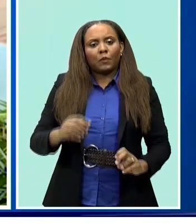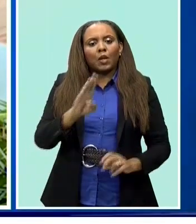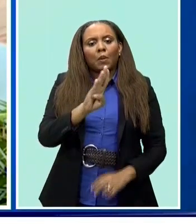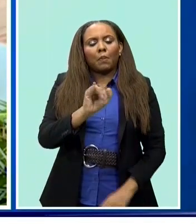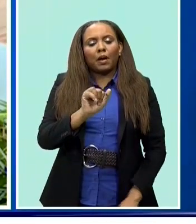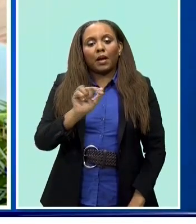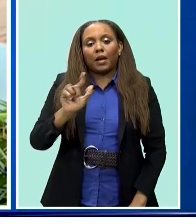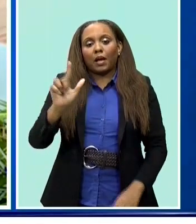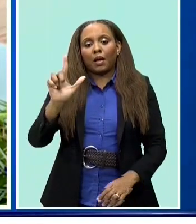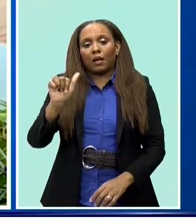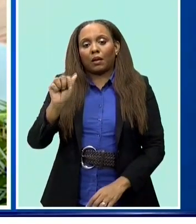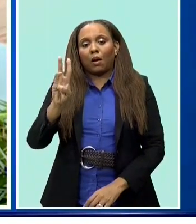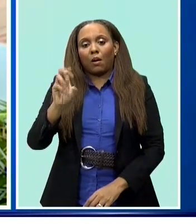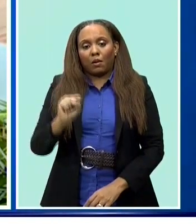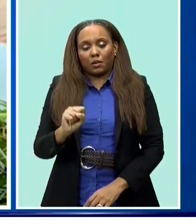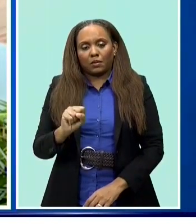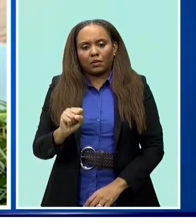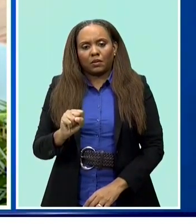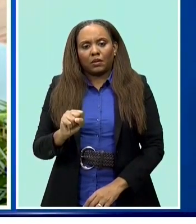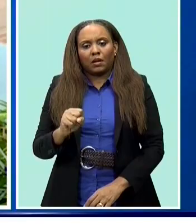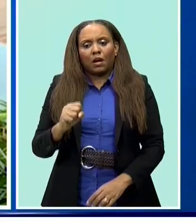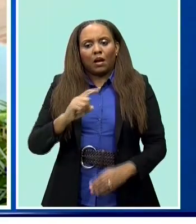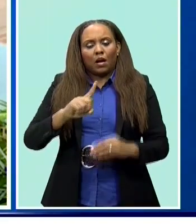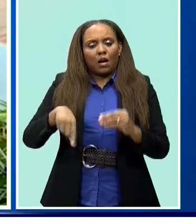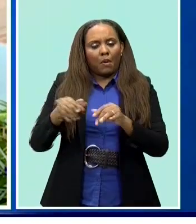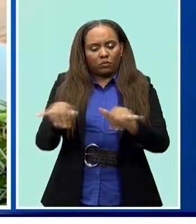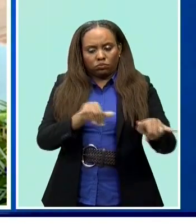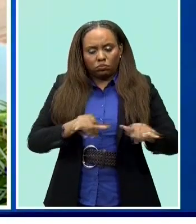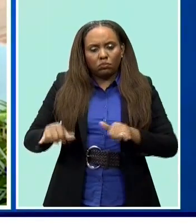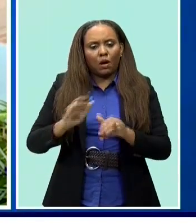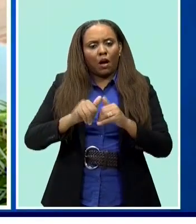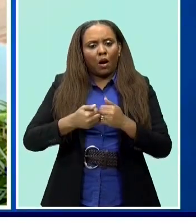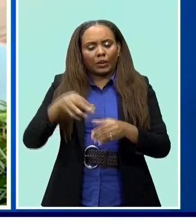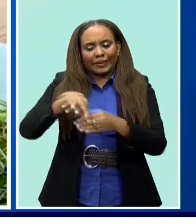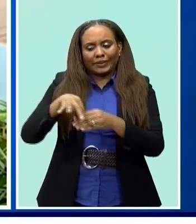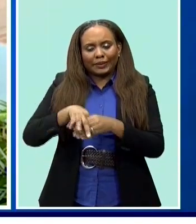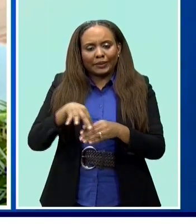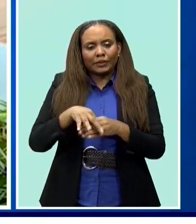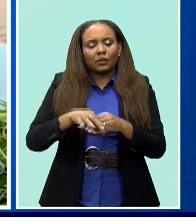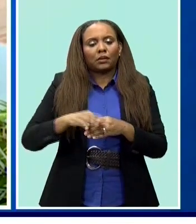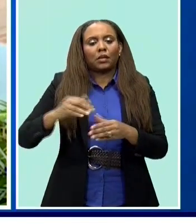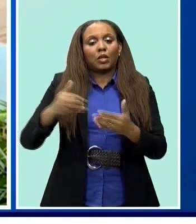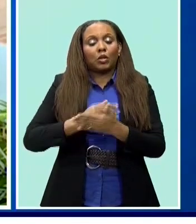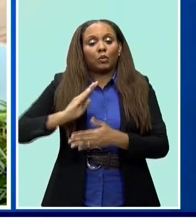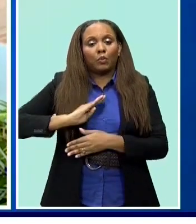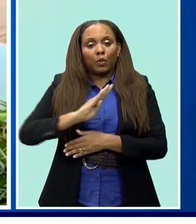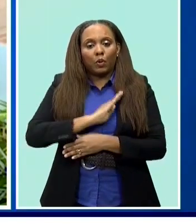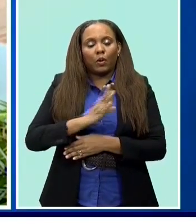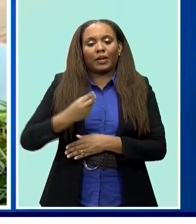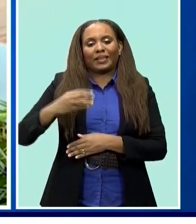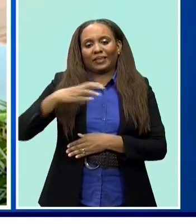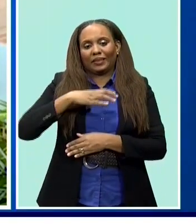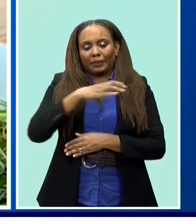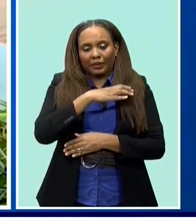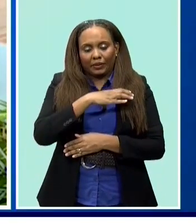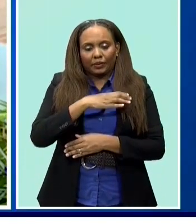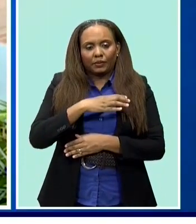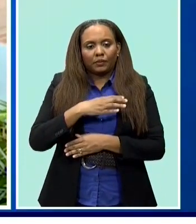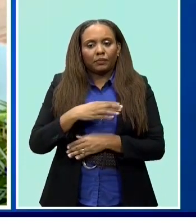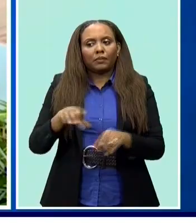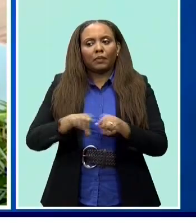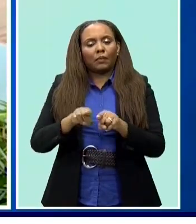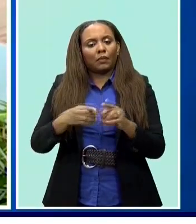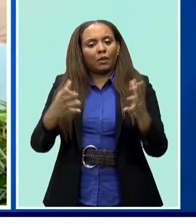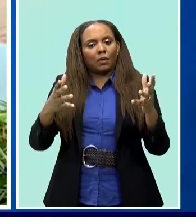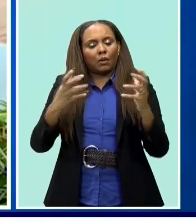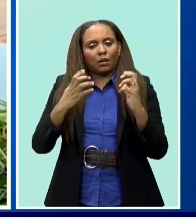Institution towards electing a full board and committee structure. We have also focused on